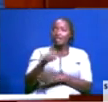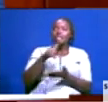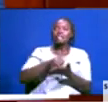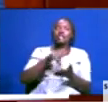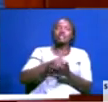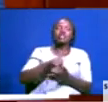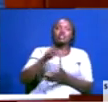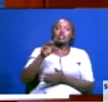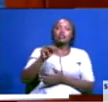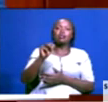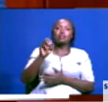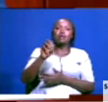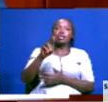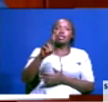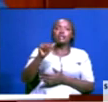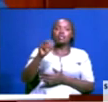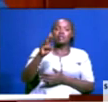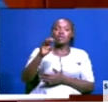your county chair,